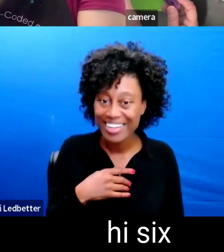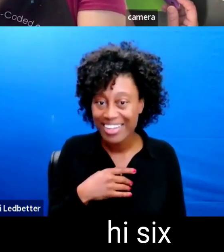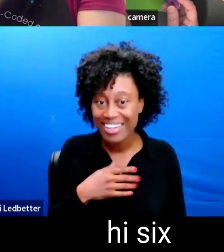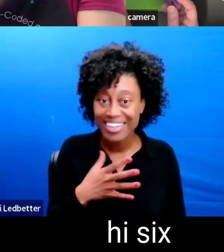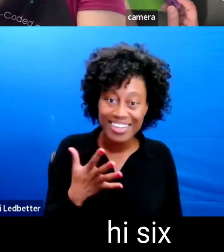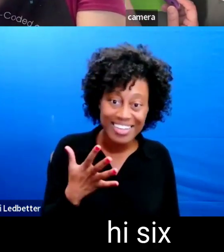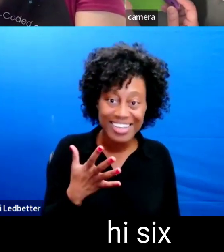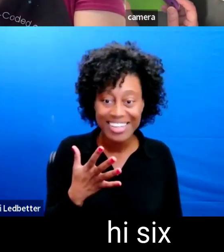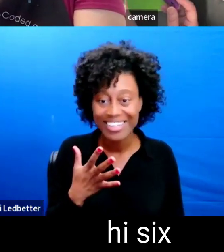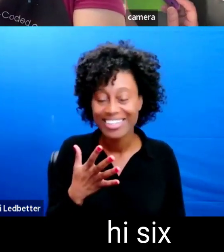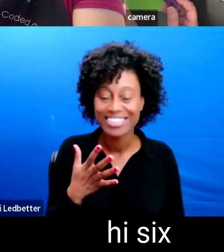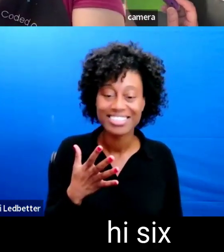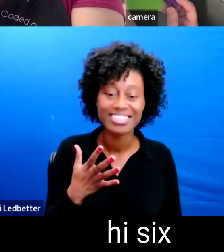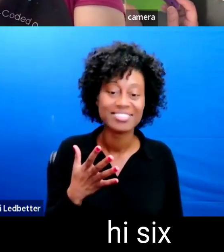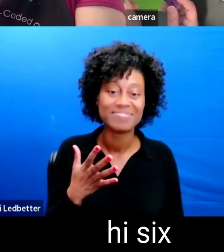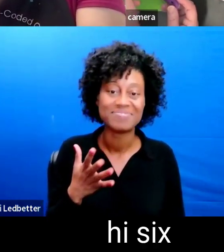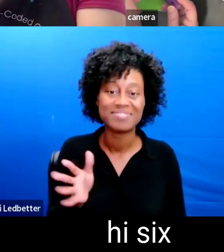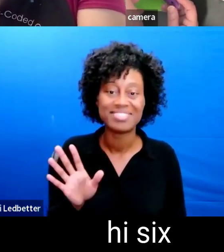5,